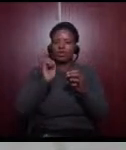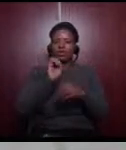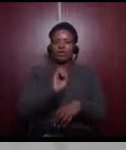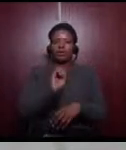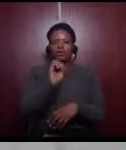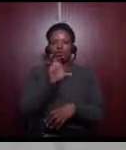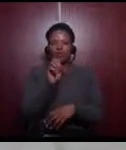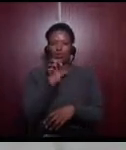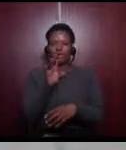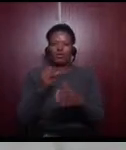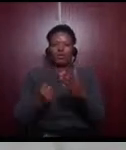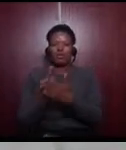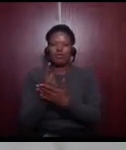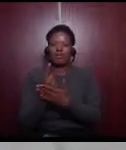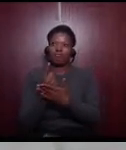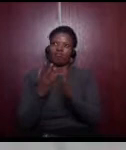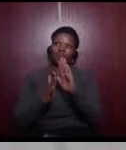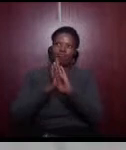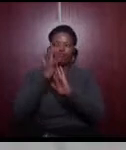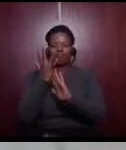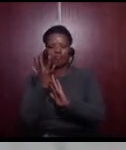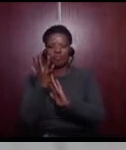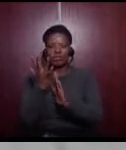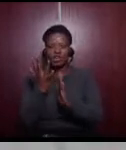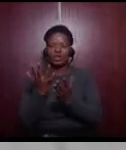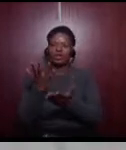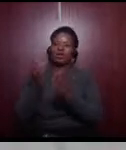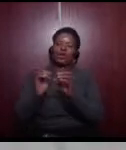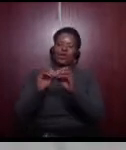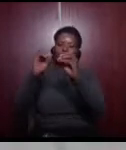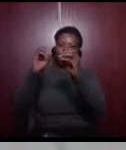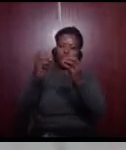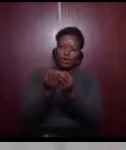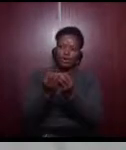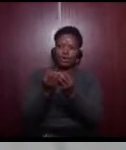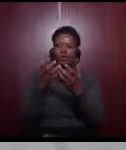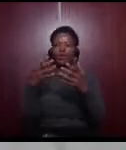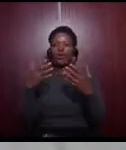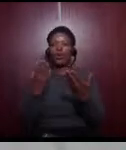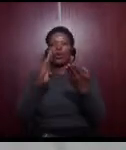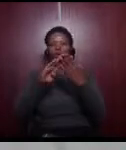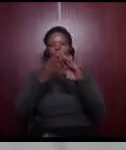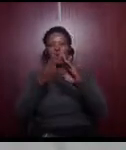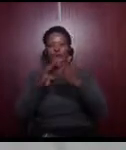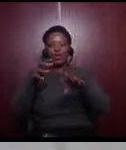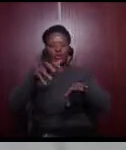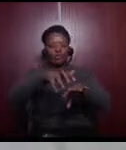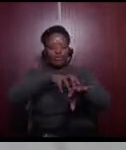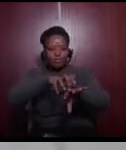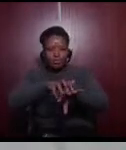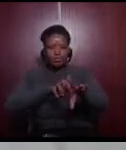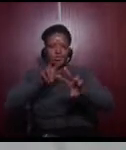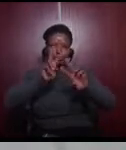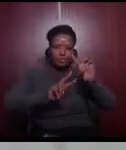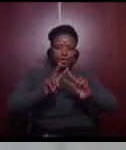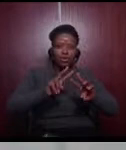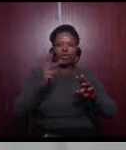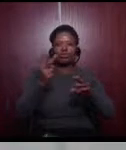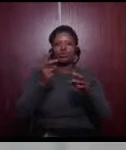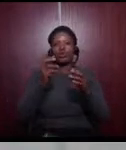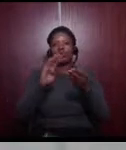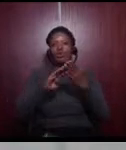say maybe there is an organization dealing with community gardens and community issues,